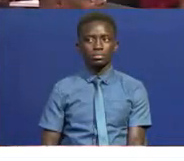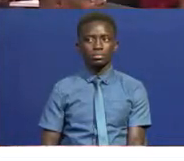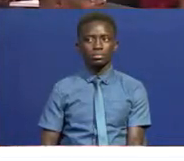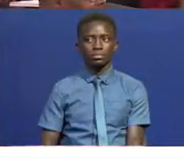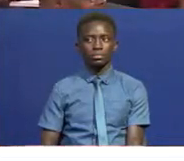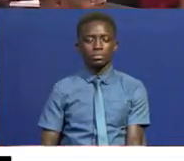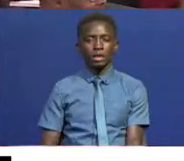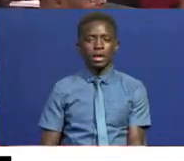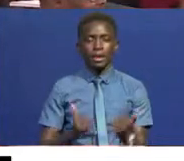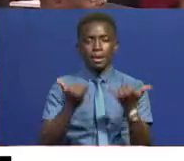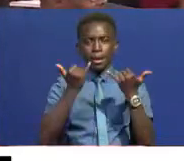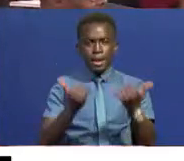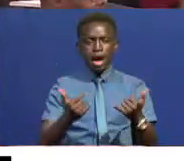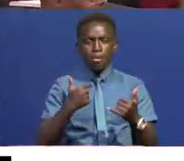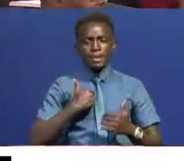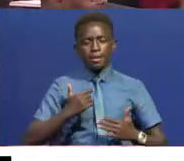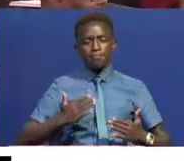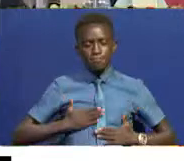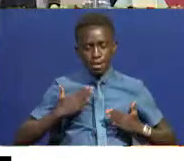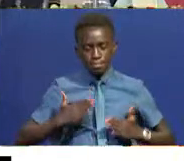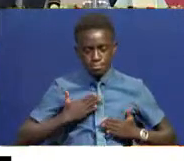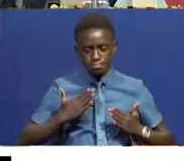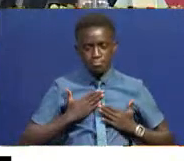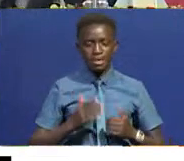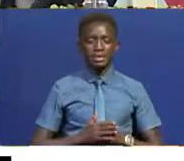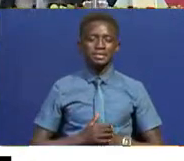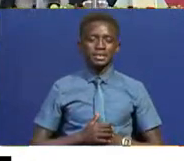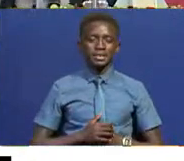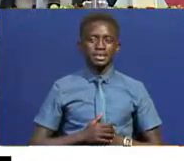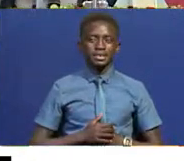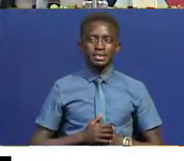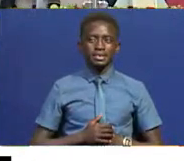Now it is my pleasure to invite